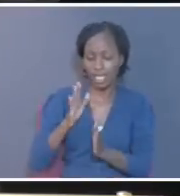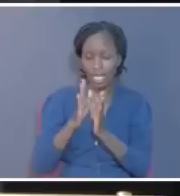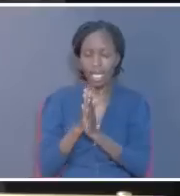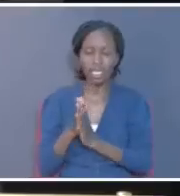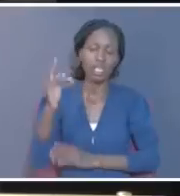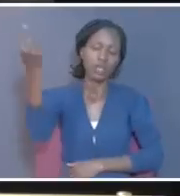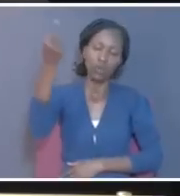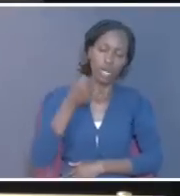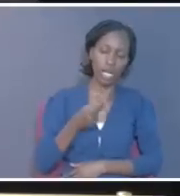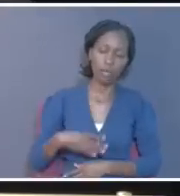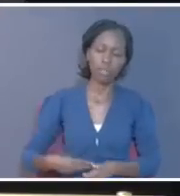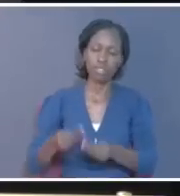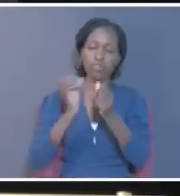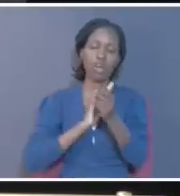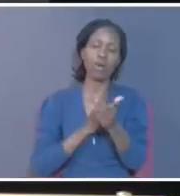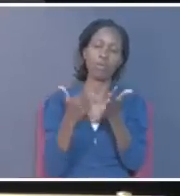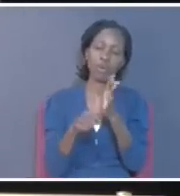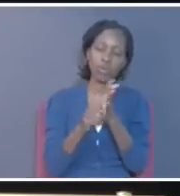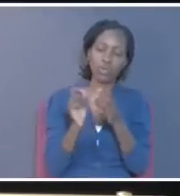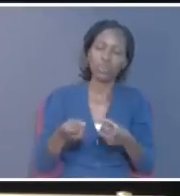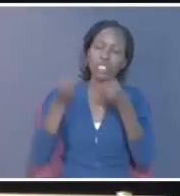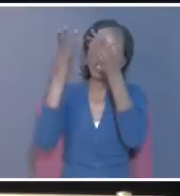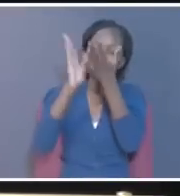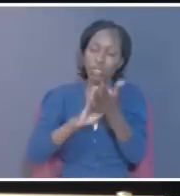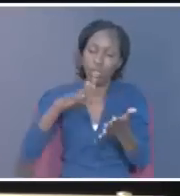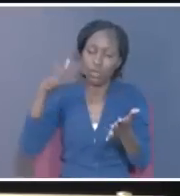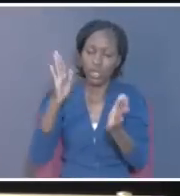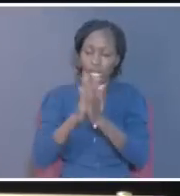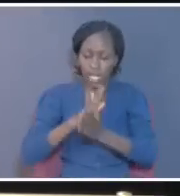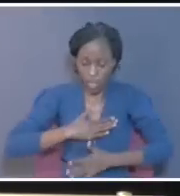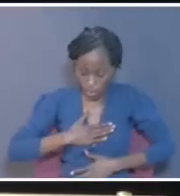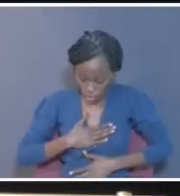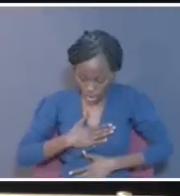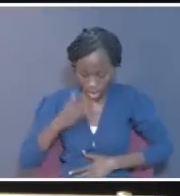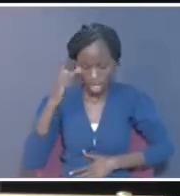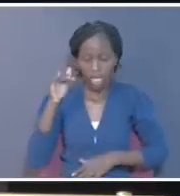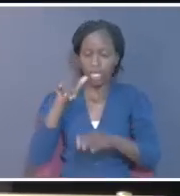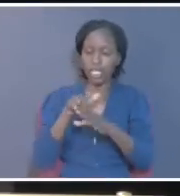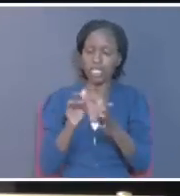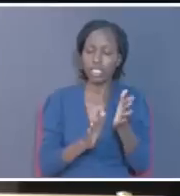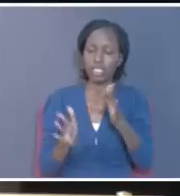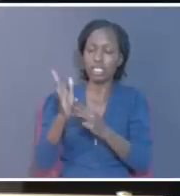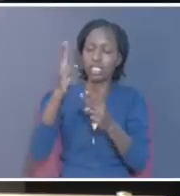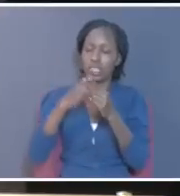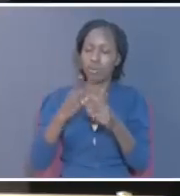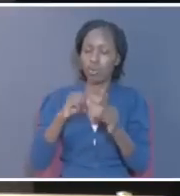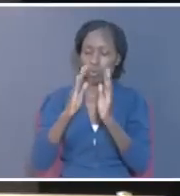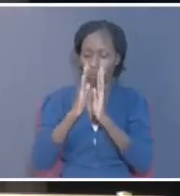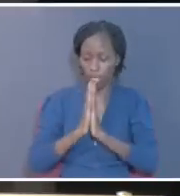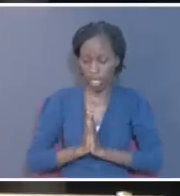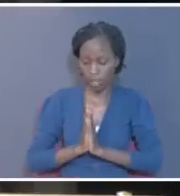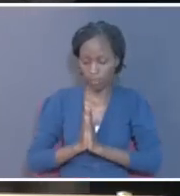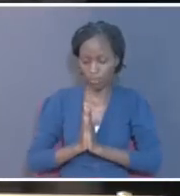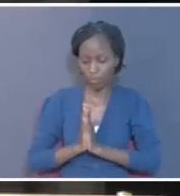you come through for us, O God. We give you glory and honor, for in Jesus' name we